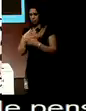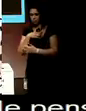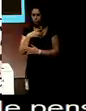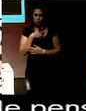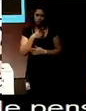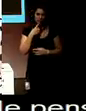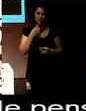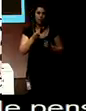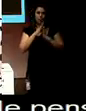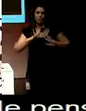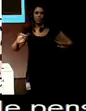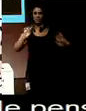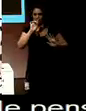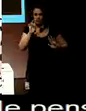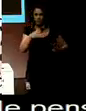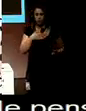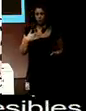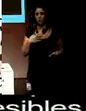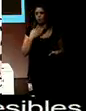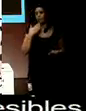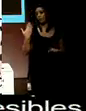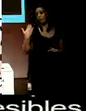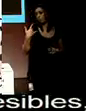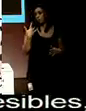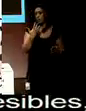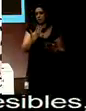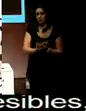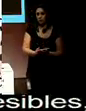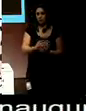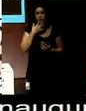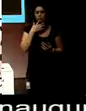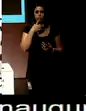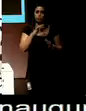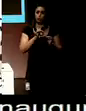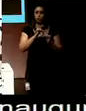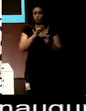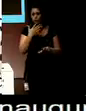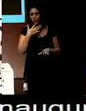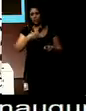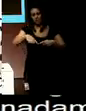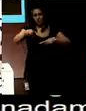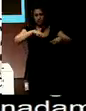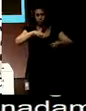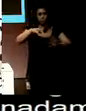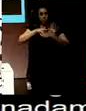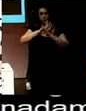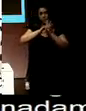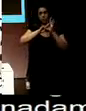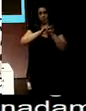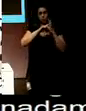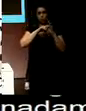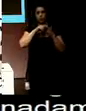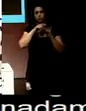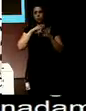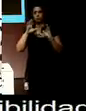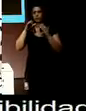as we said before. Fortunately, during the last year, this accessibility has been